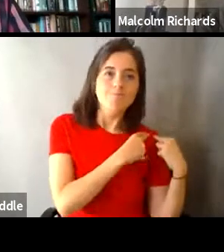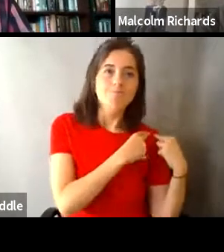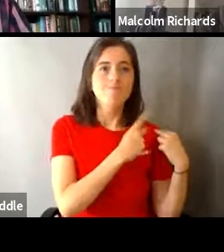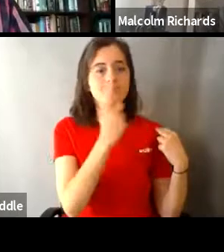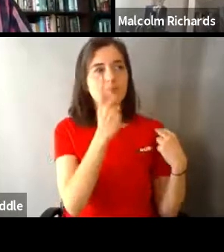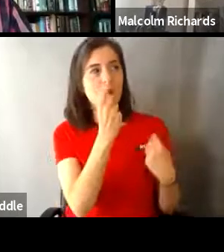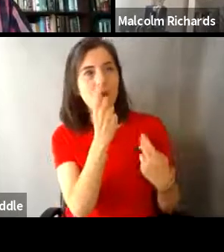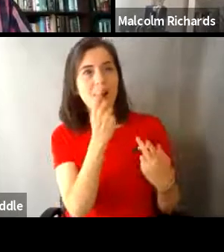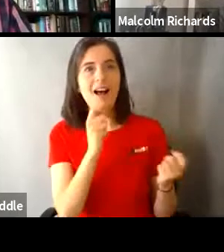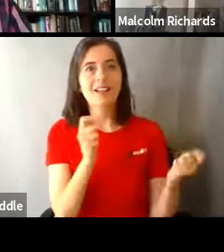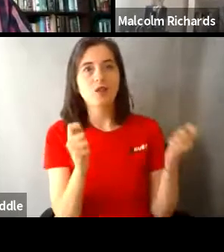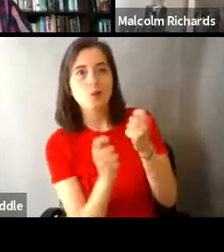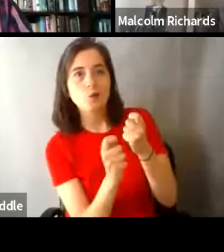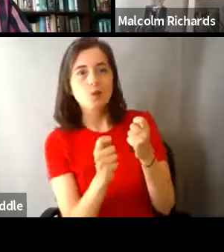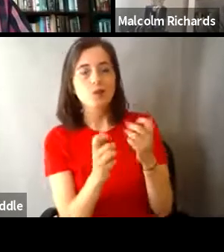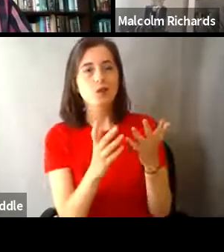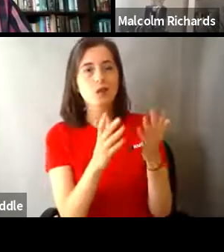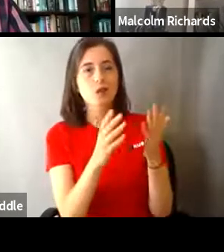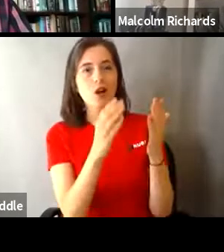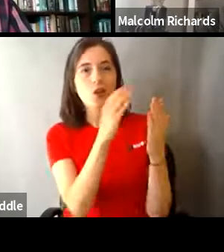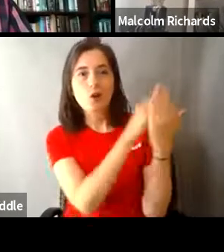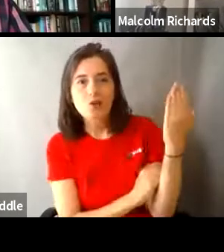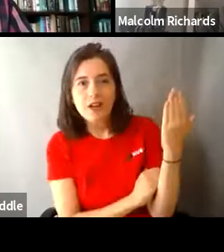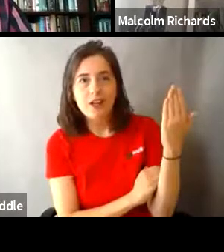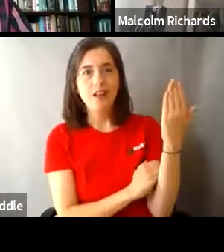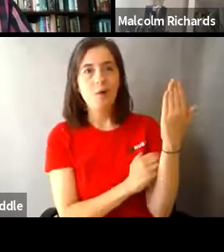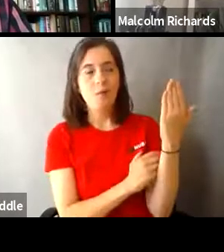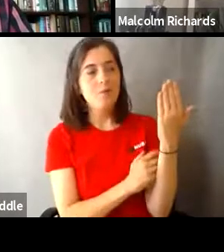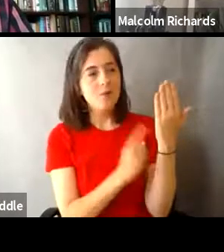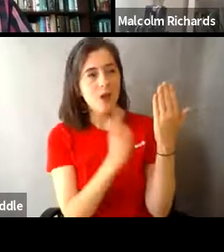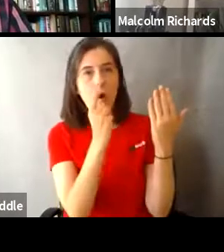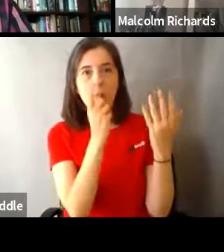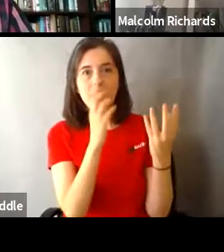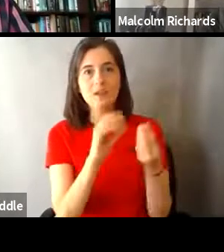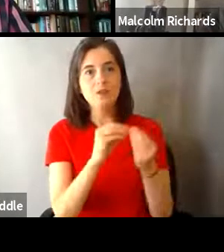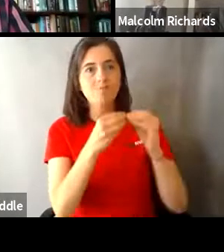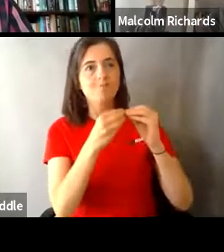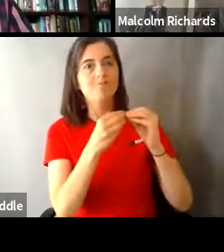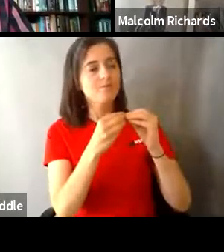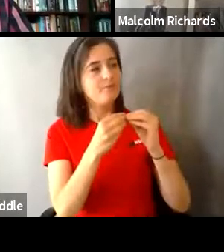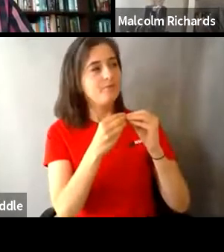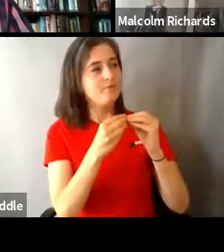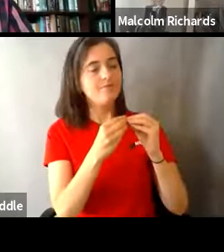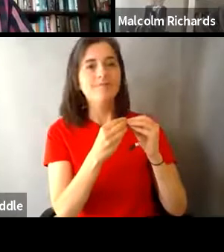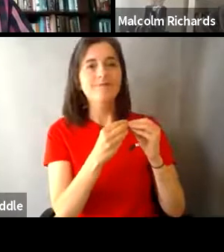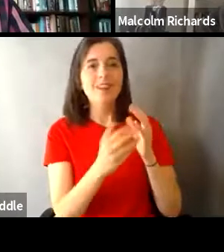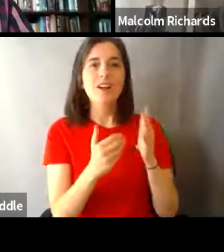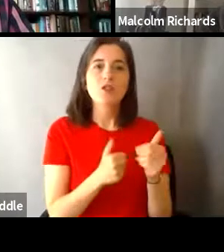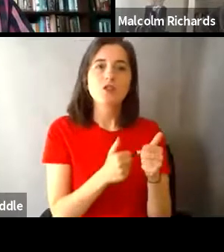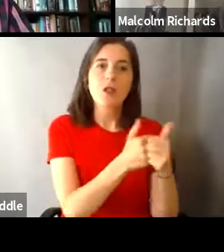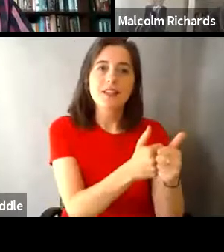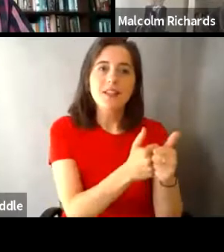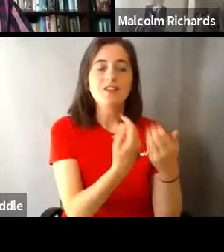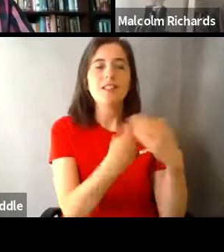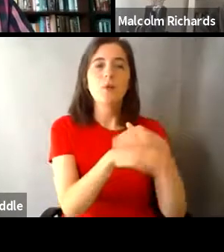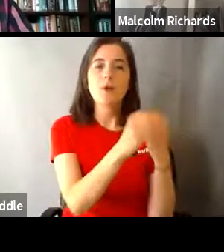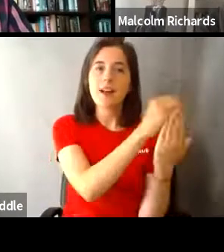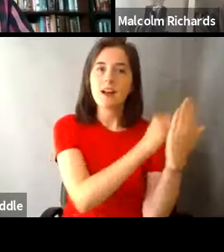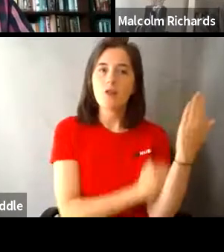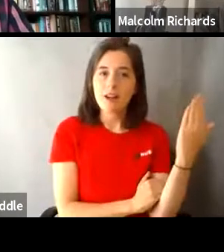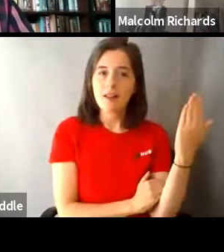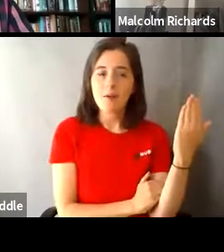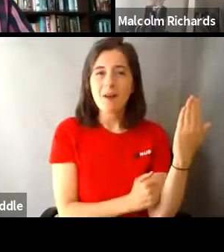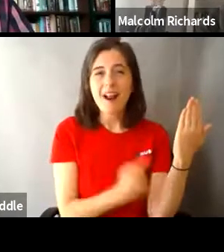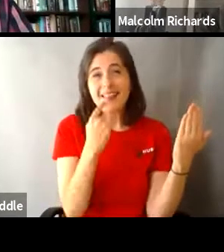the solidarity, shaping what is within our curriculum. And I think that we have glimmers of